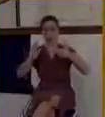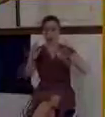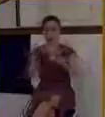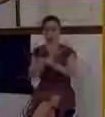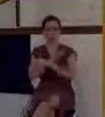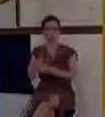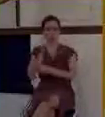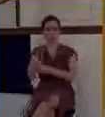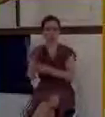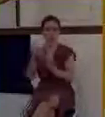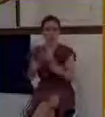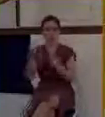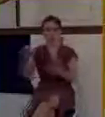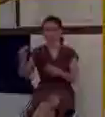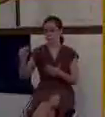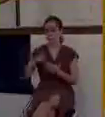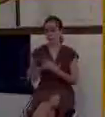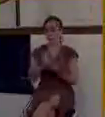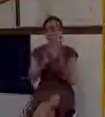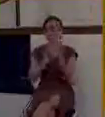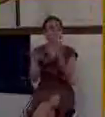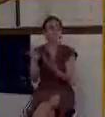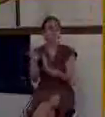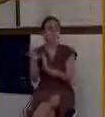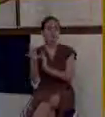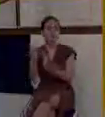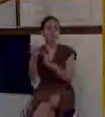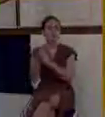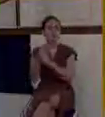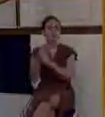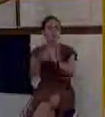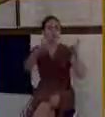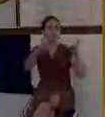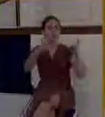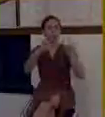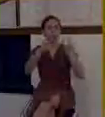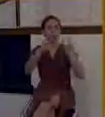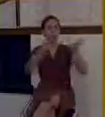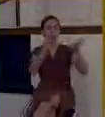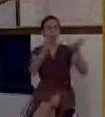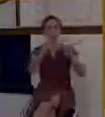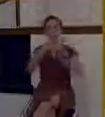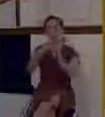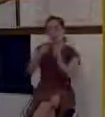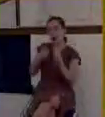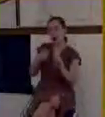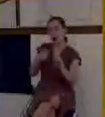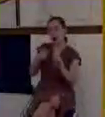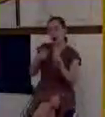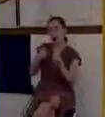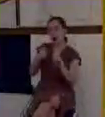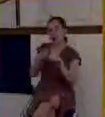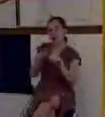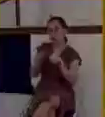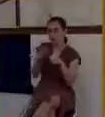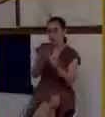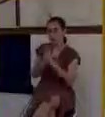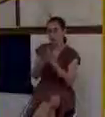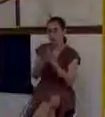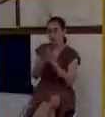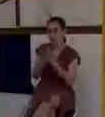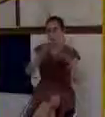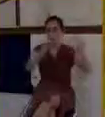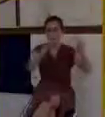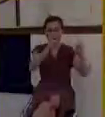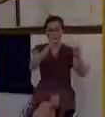is a resurrection, what does he quote from? He quotes from the first five books of the Bible. He quotes from Exodus, this narrative here where God